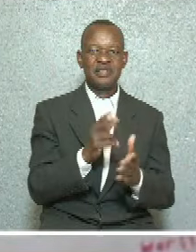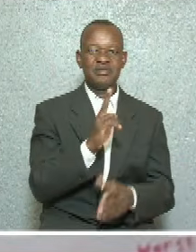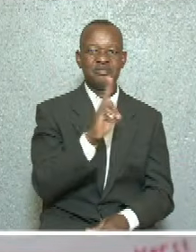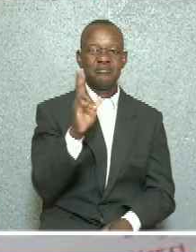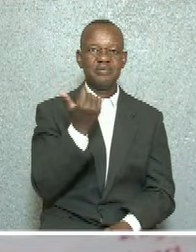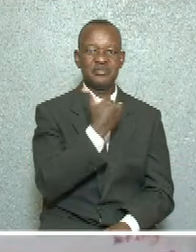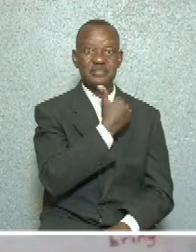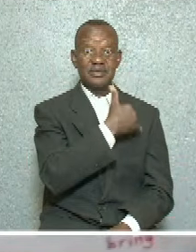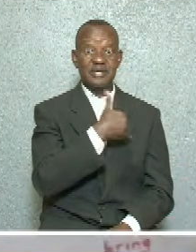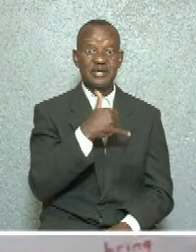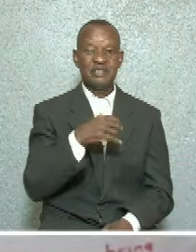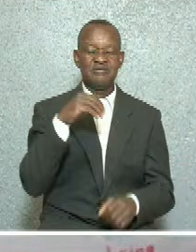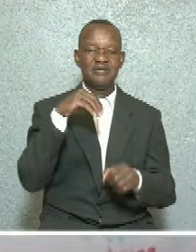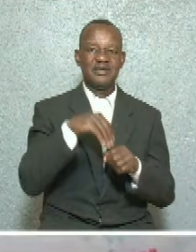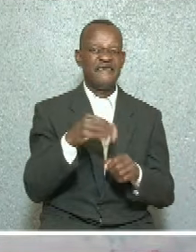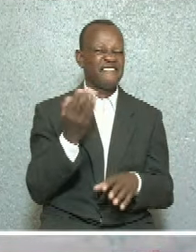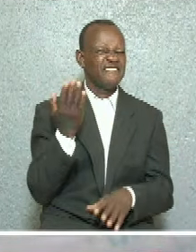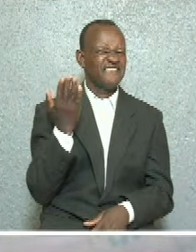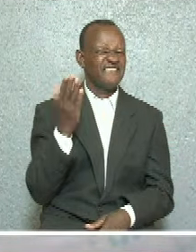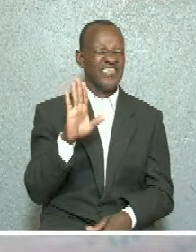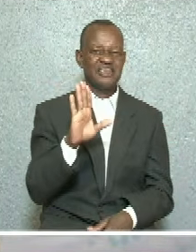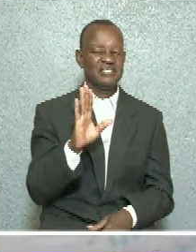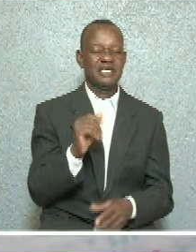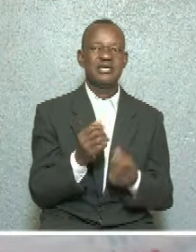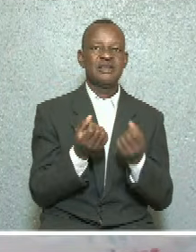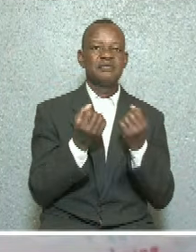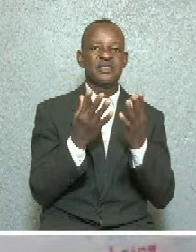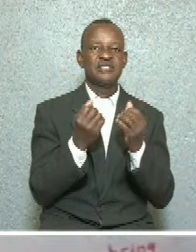up to fight for us. So that,